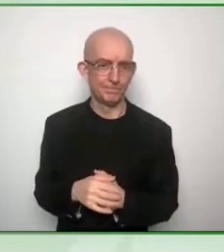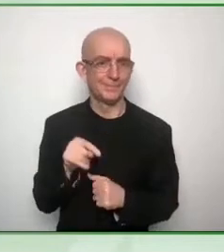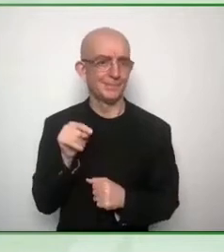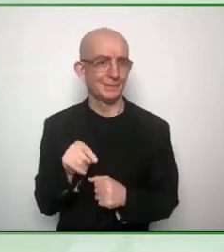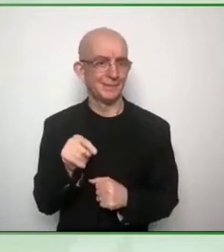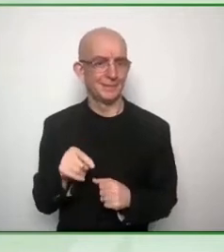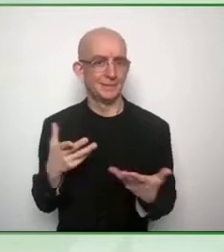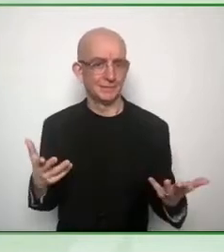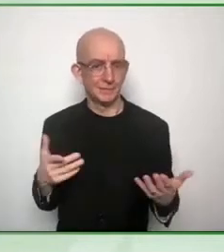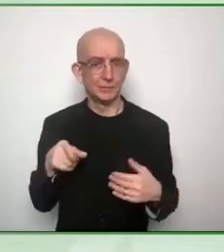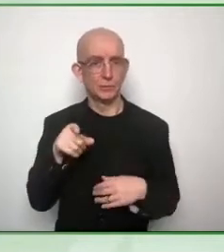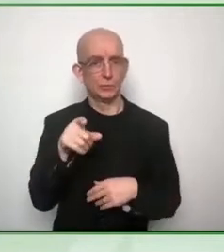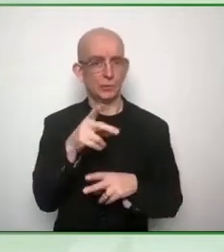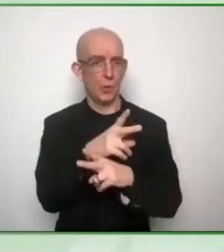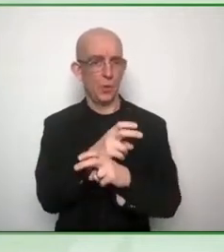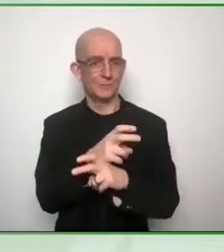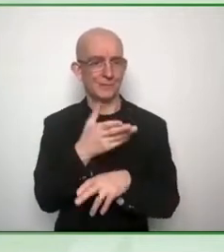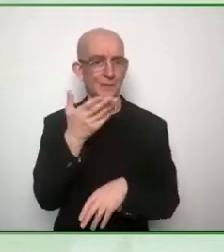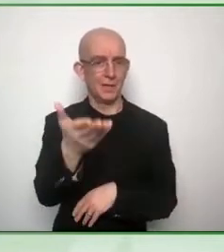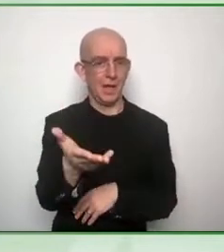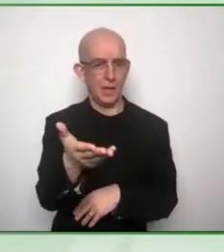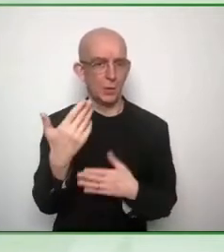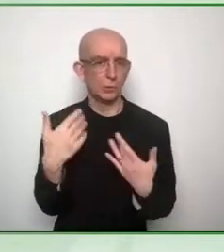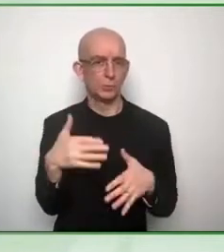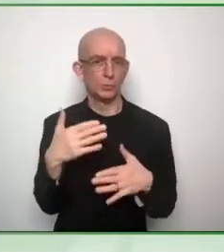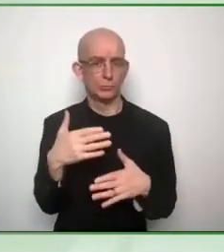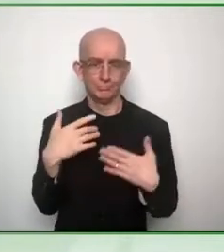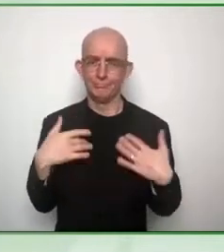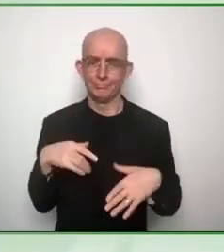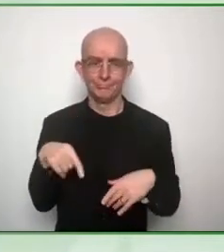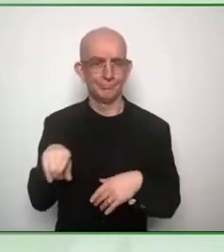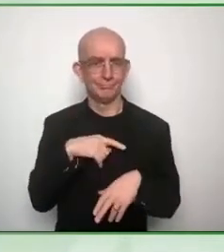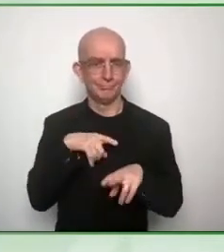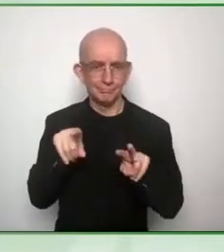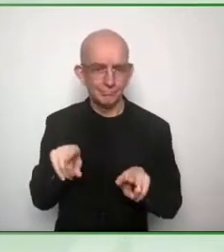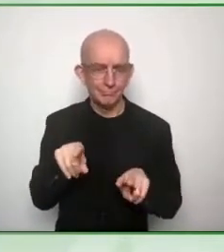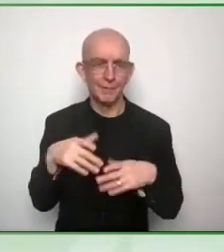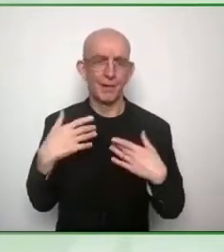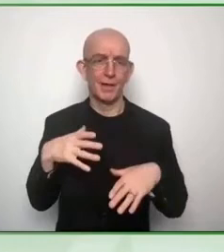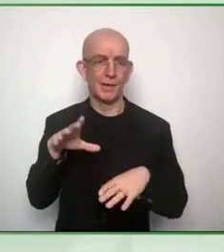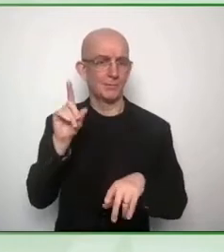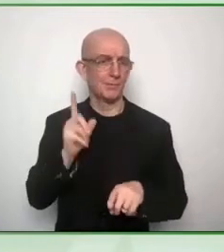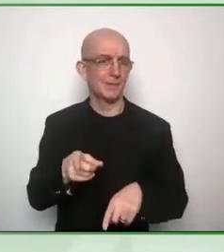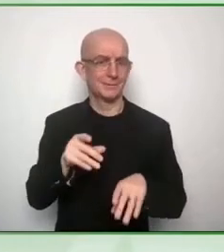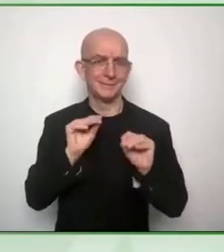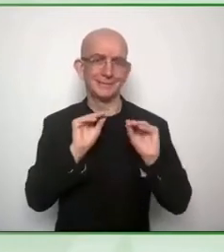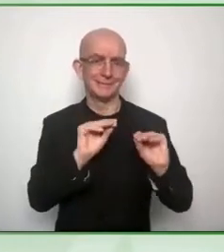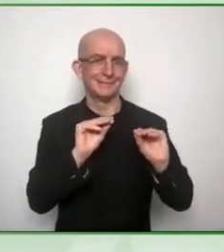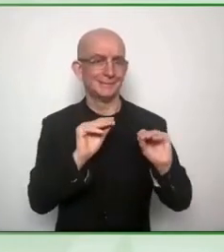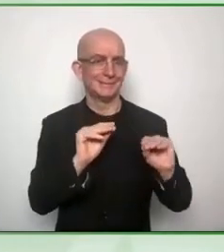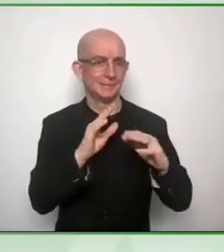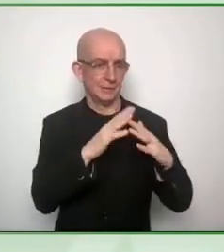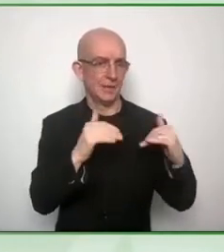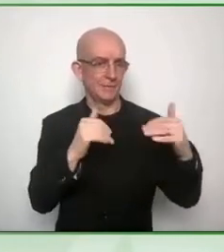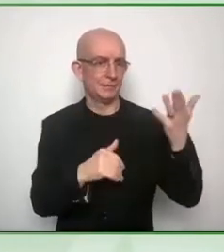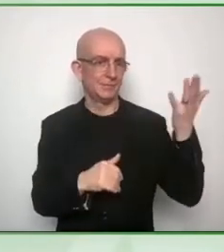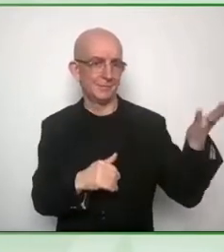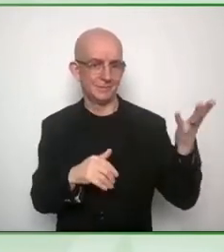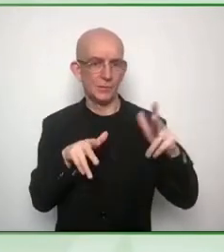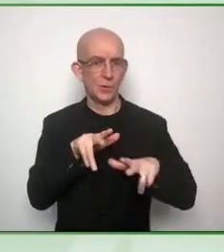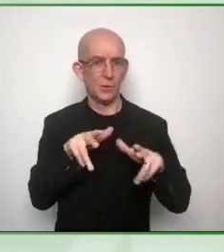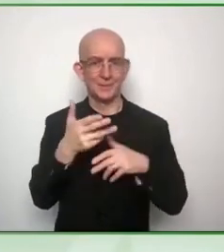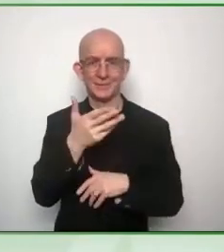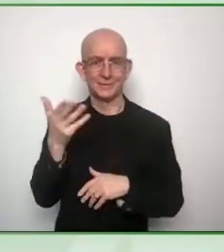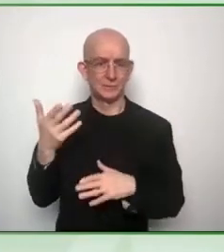on investment in terms of the reach of that message. So the translation needs to be seen by users. And then on the